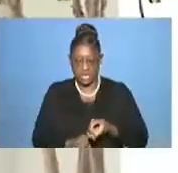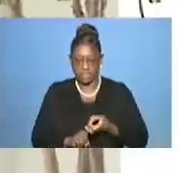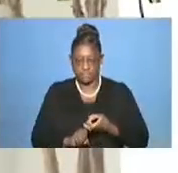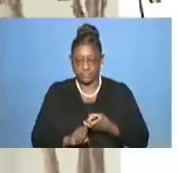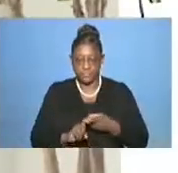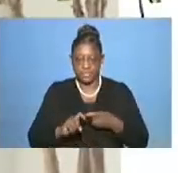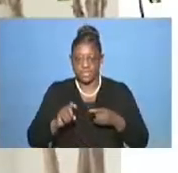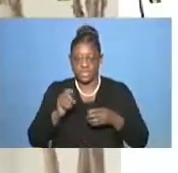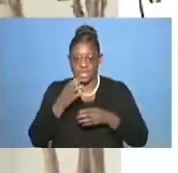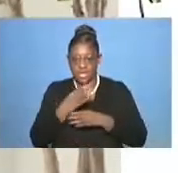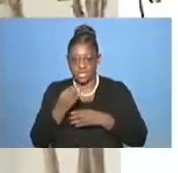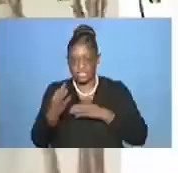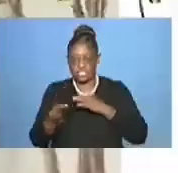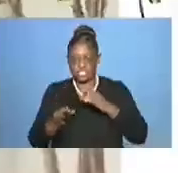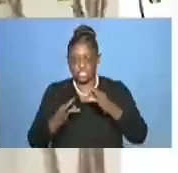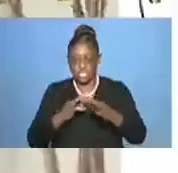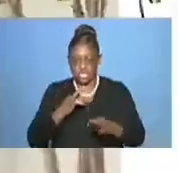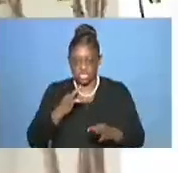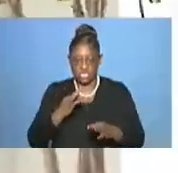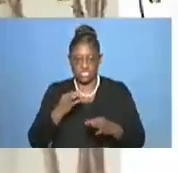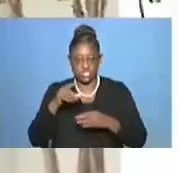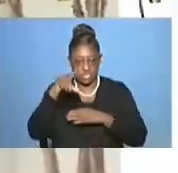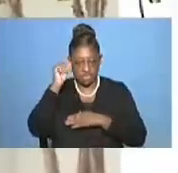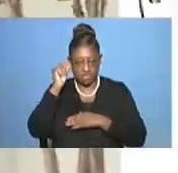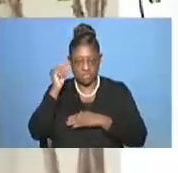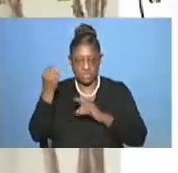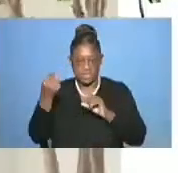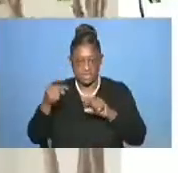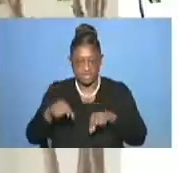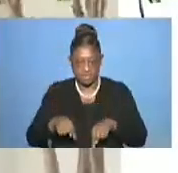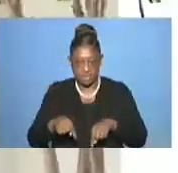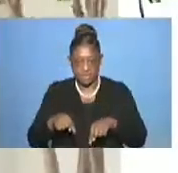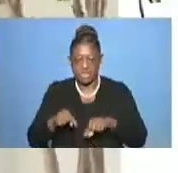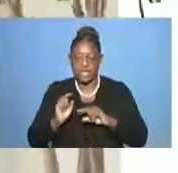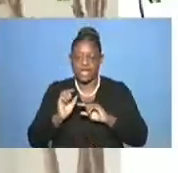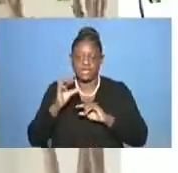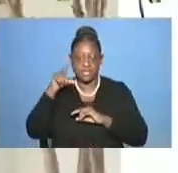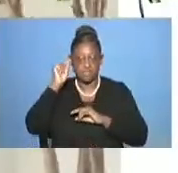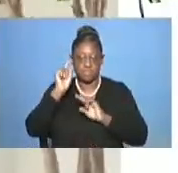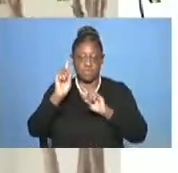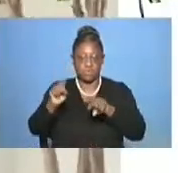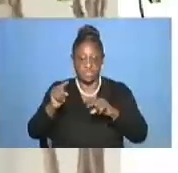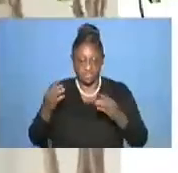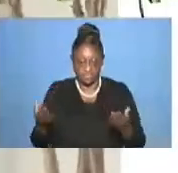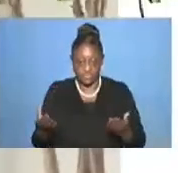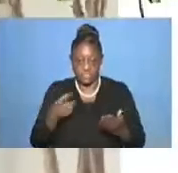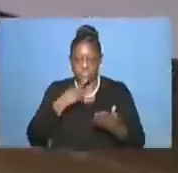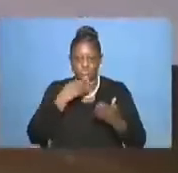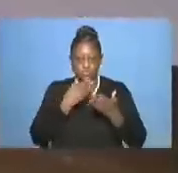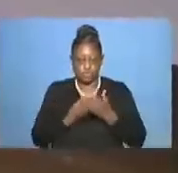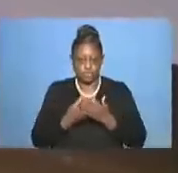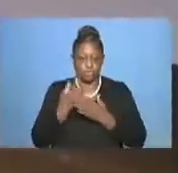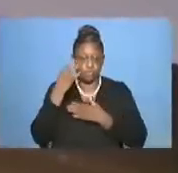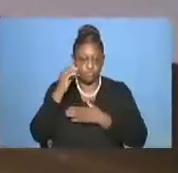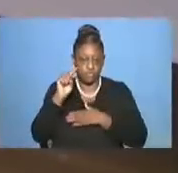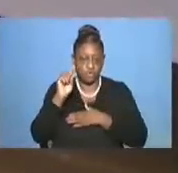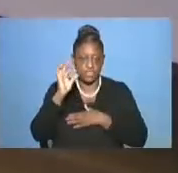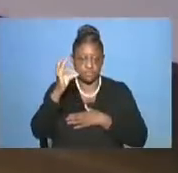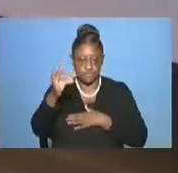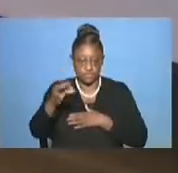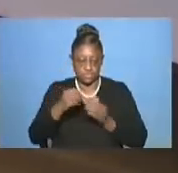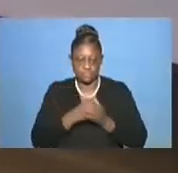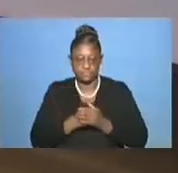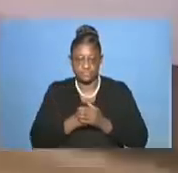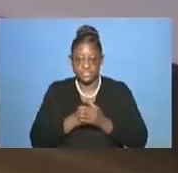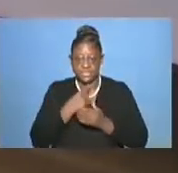exchange Spanish government officials coming to here, that will be a good thing for the future. The ambassador